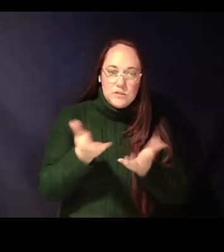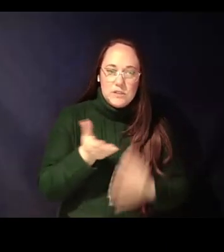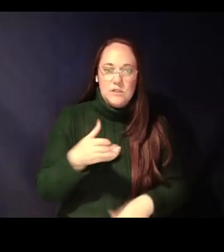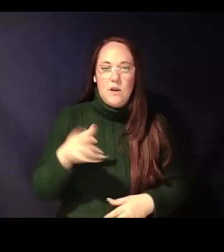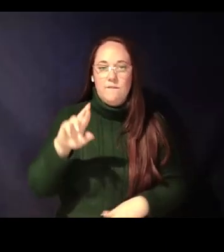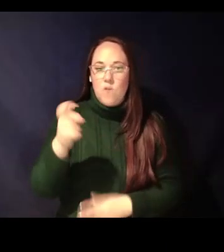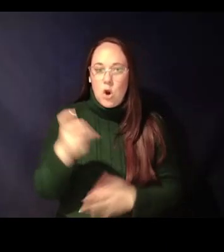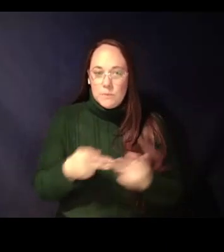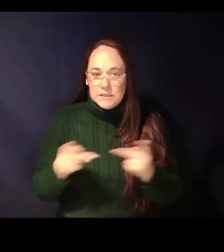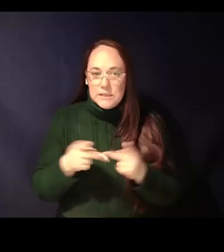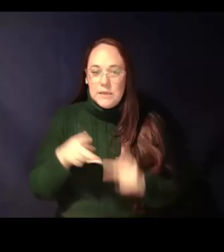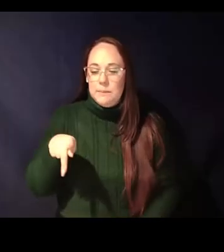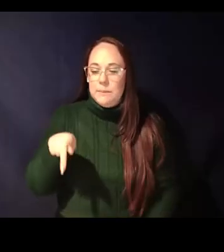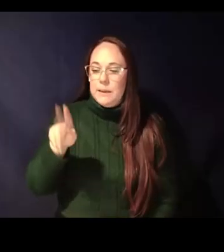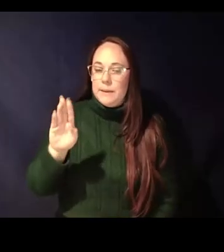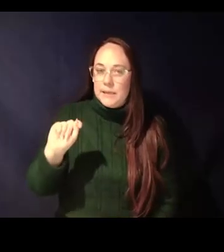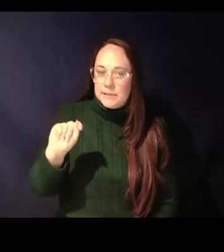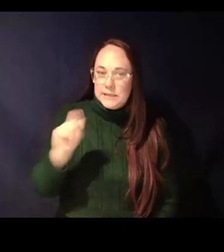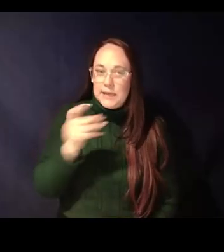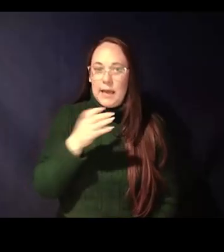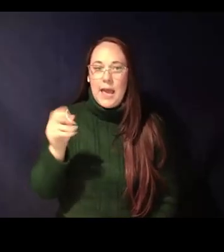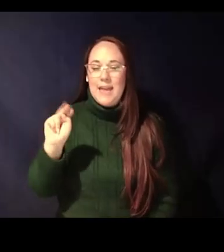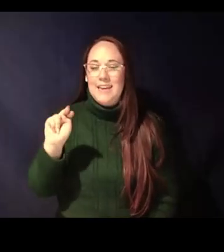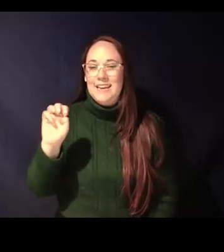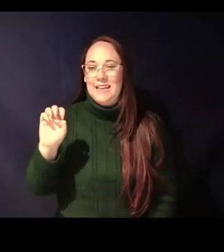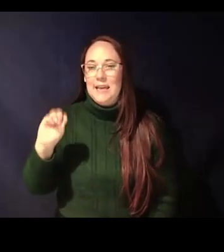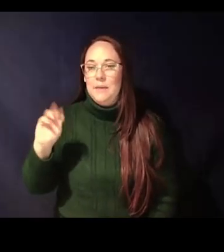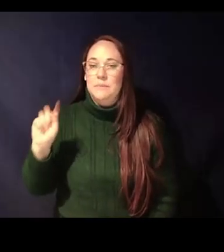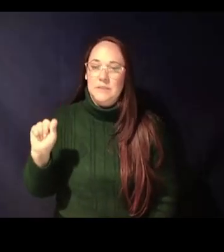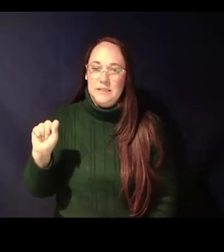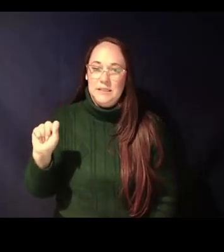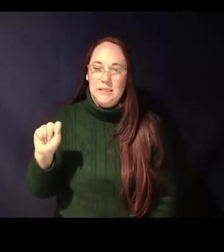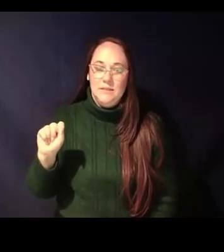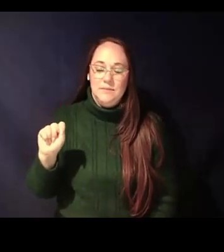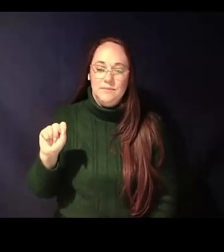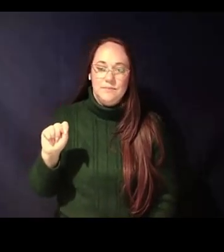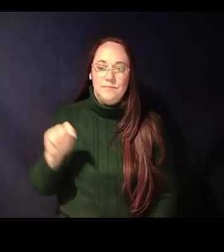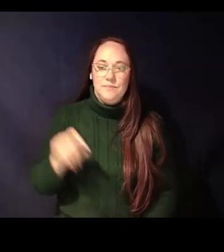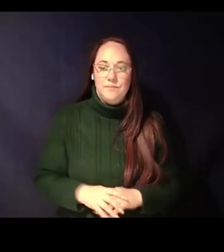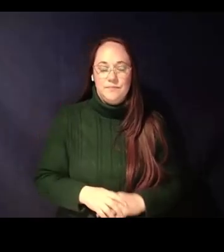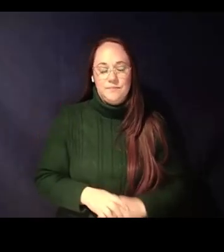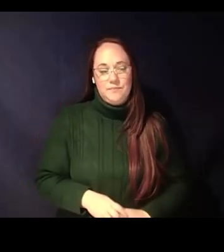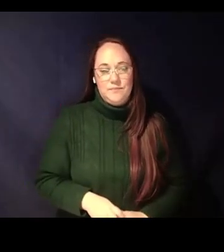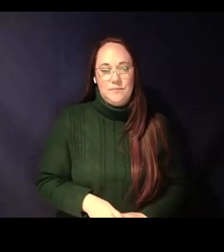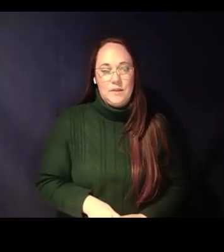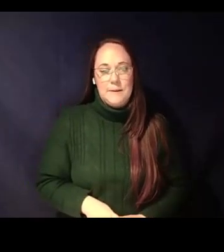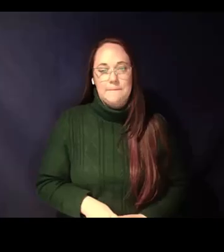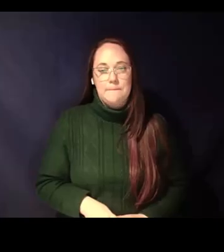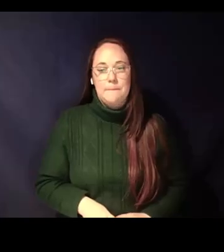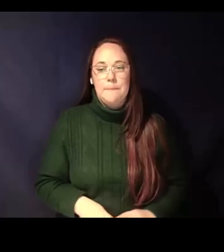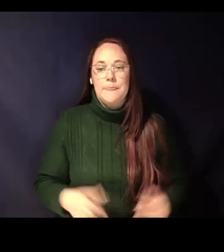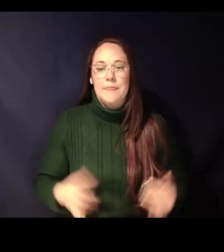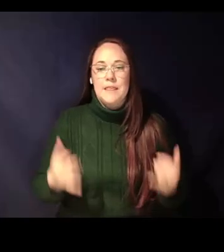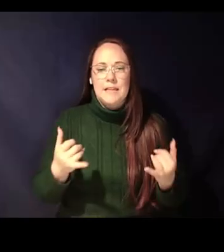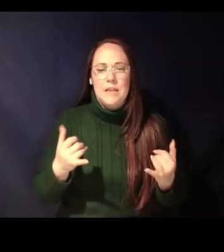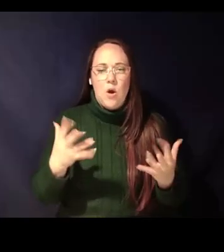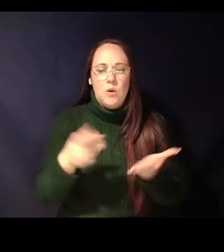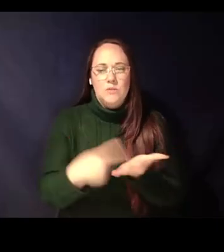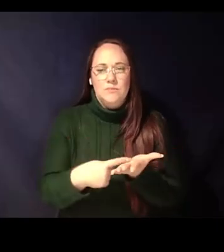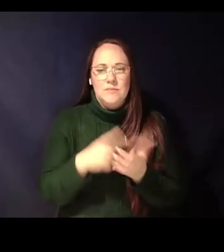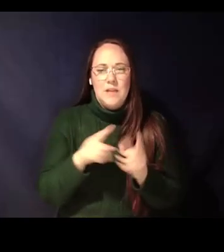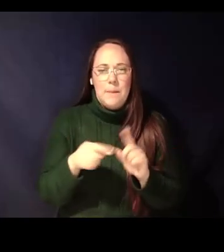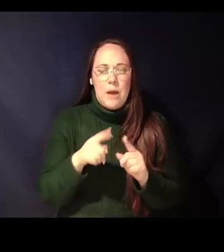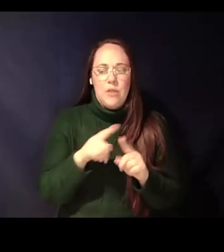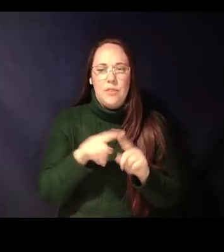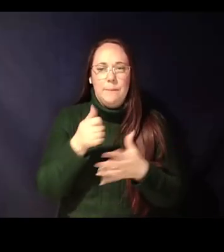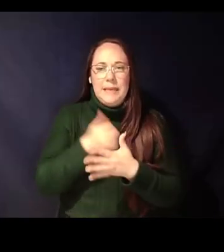as I previously mentioned, and even NEMT, although smaller as a cost center. Let's actually talk about these one at